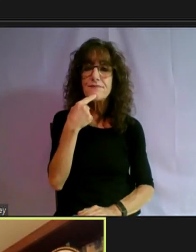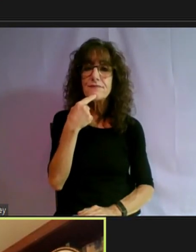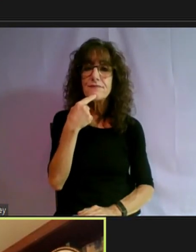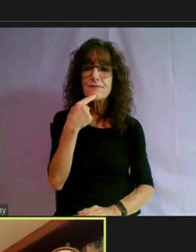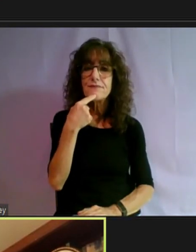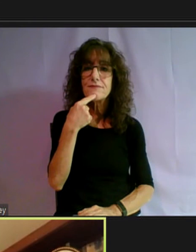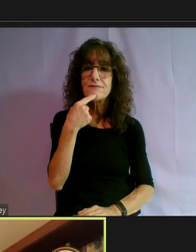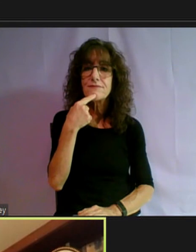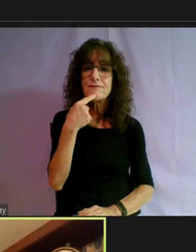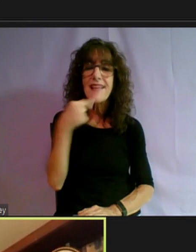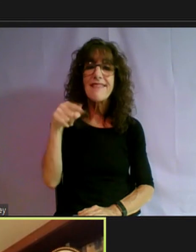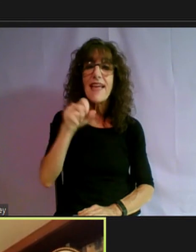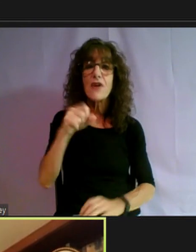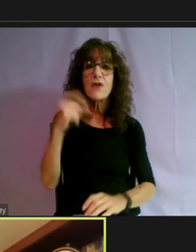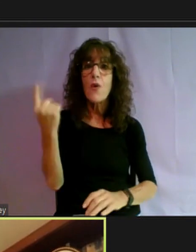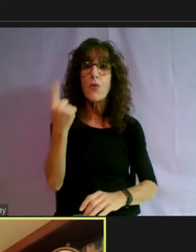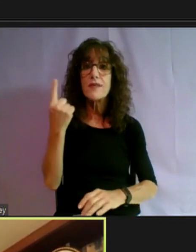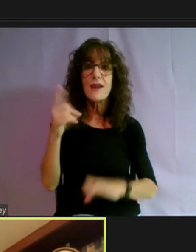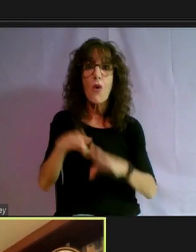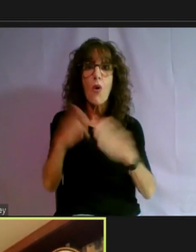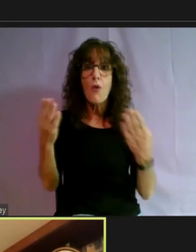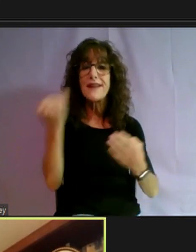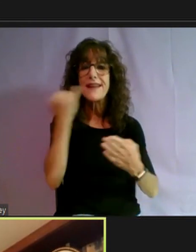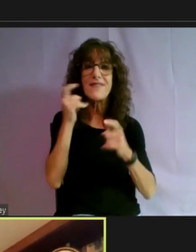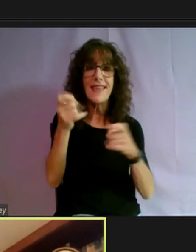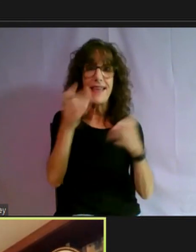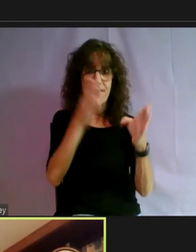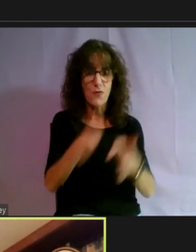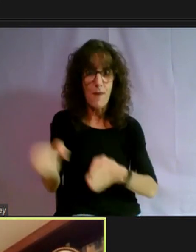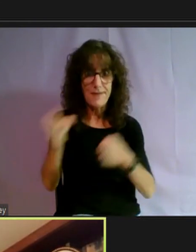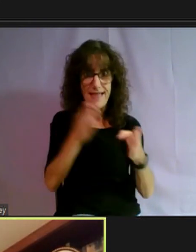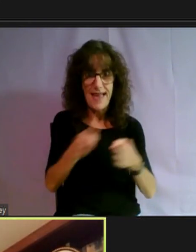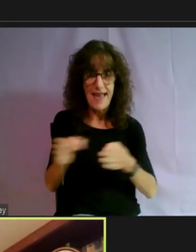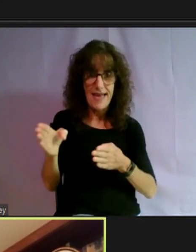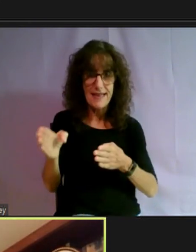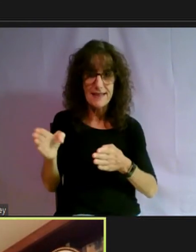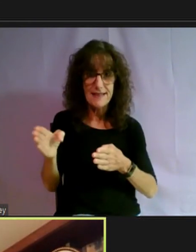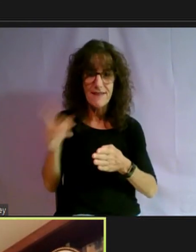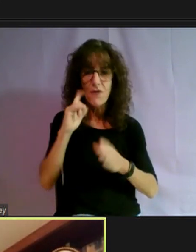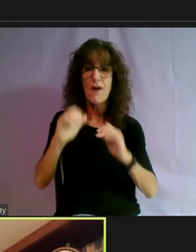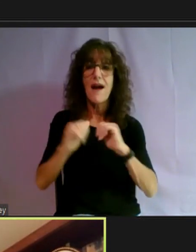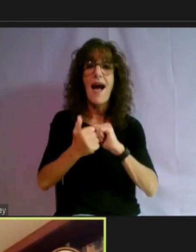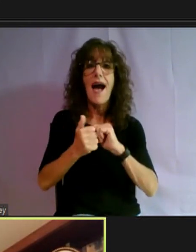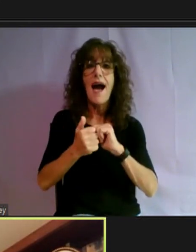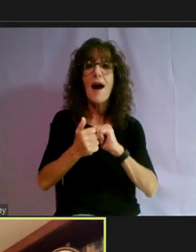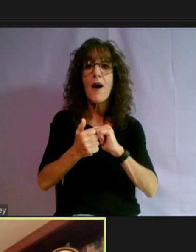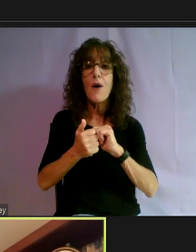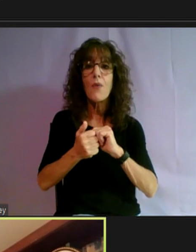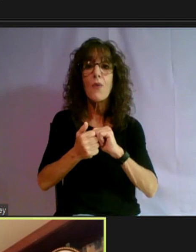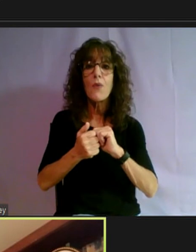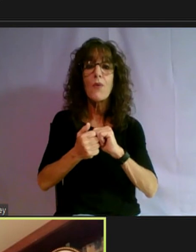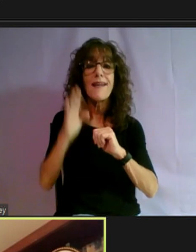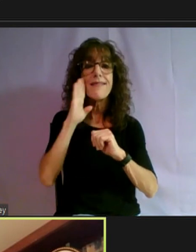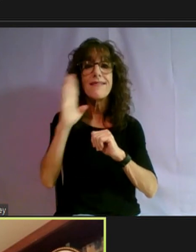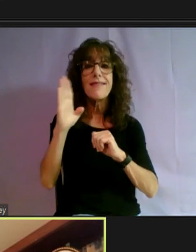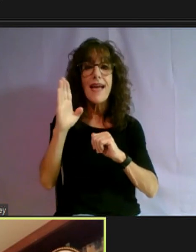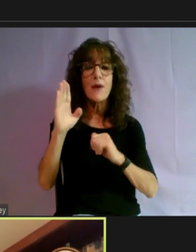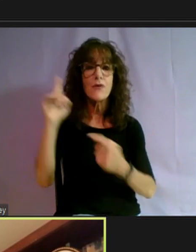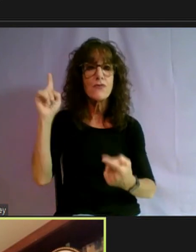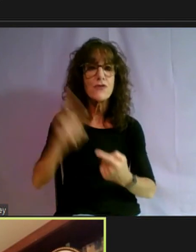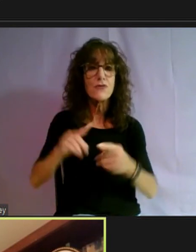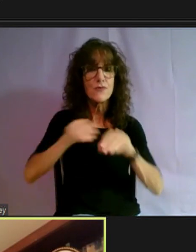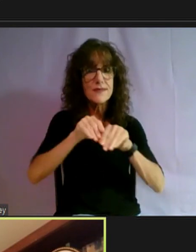they could only open if they gave you a plan for how they were gonna reduce the